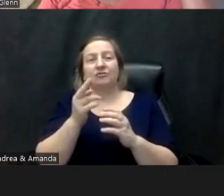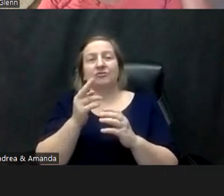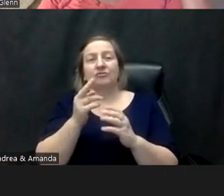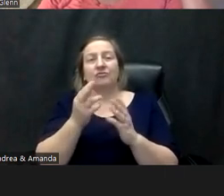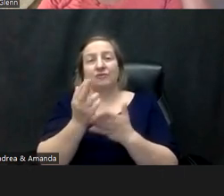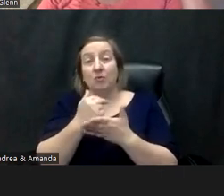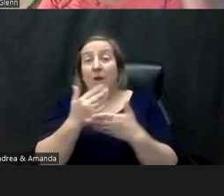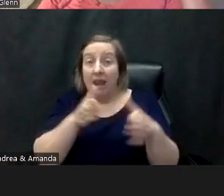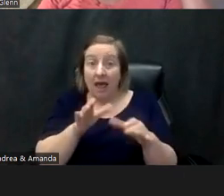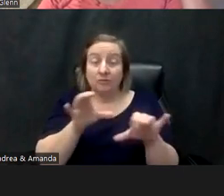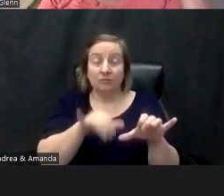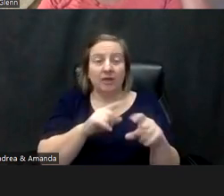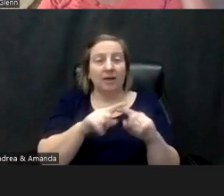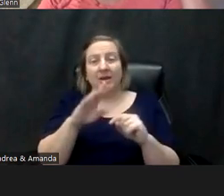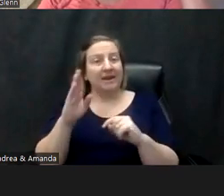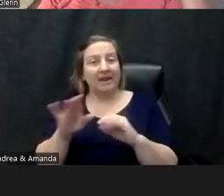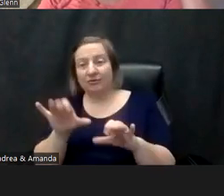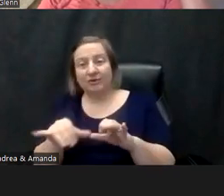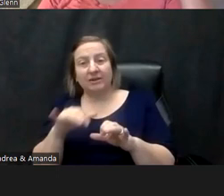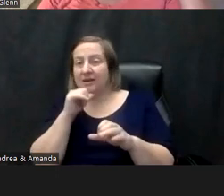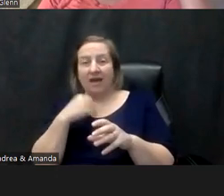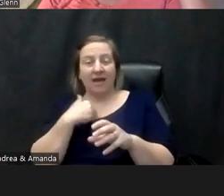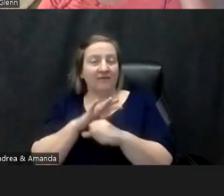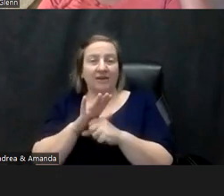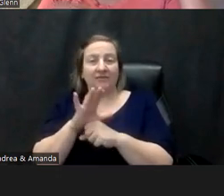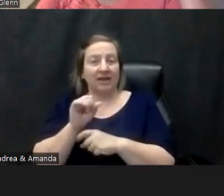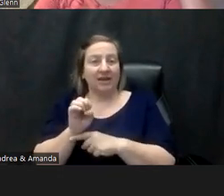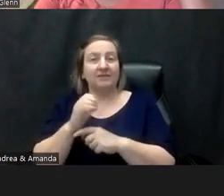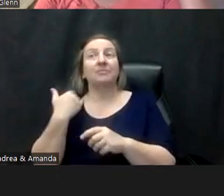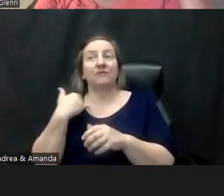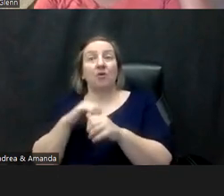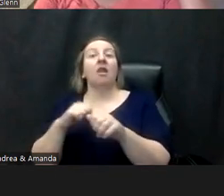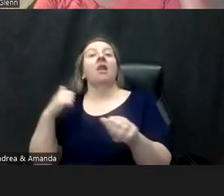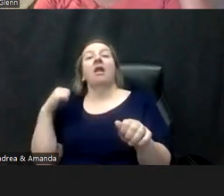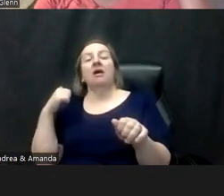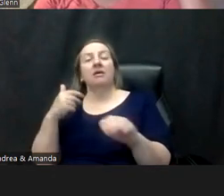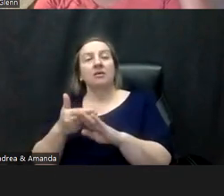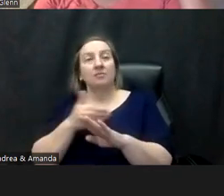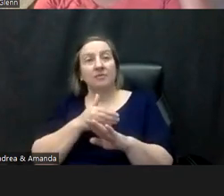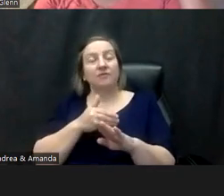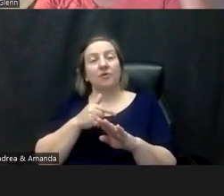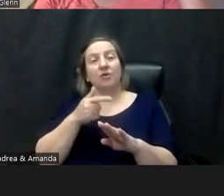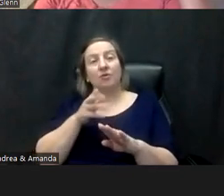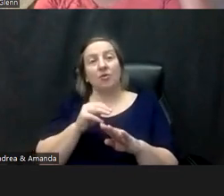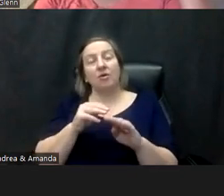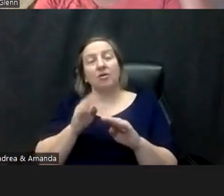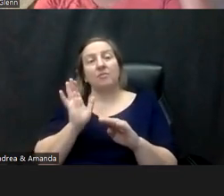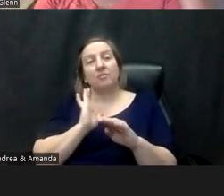getting enough cases coming in. They were backlogged before their quorum was lowered from 11 to,